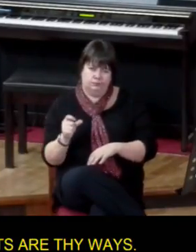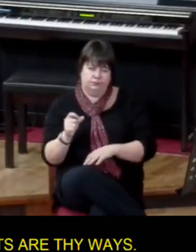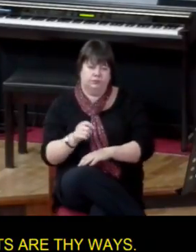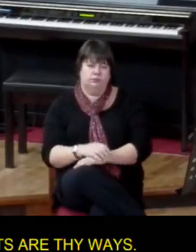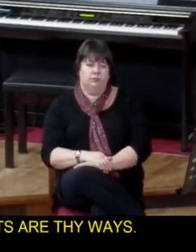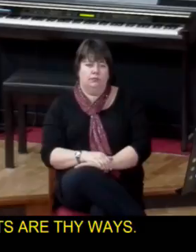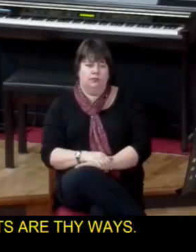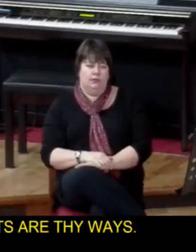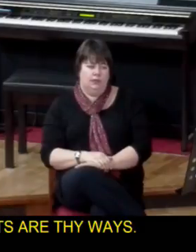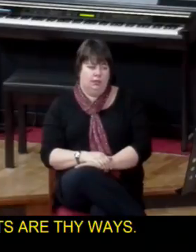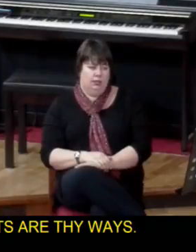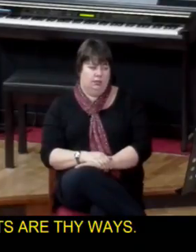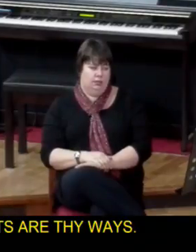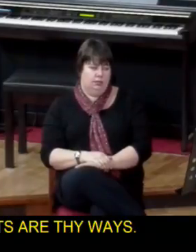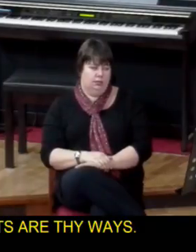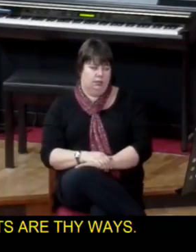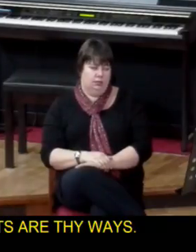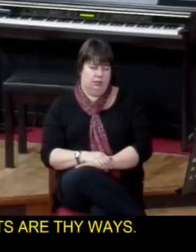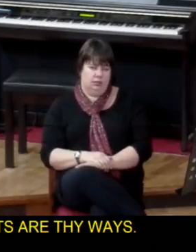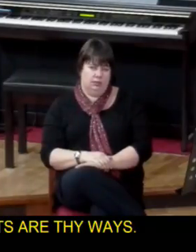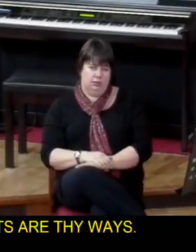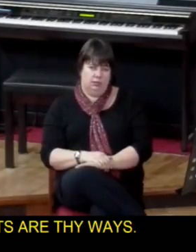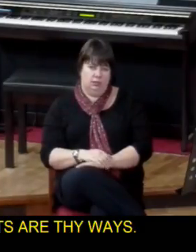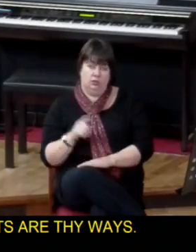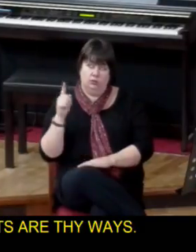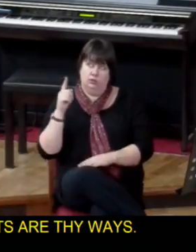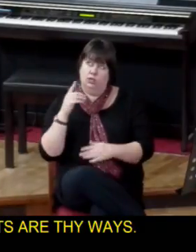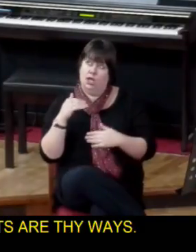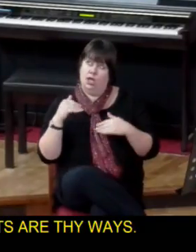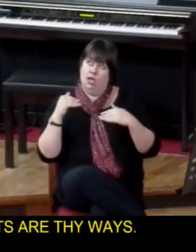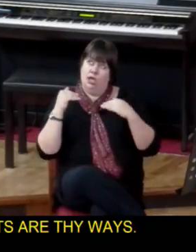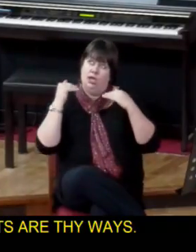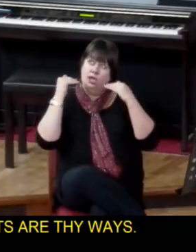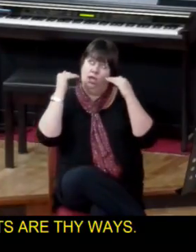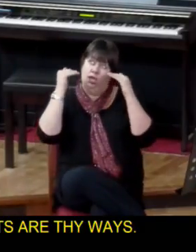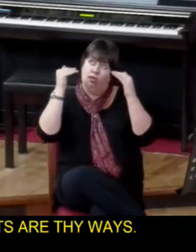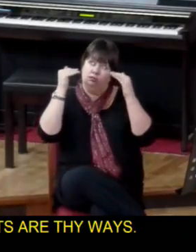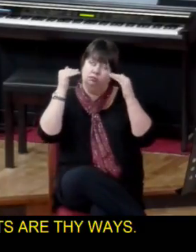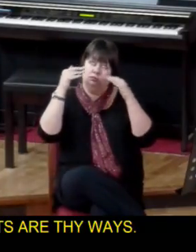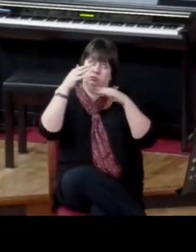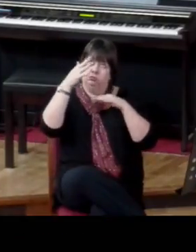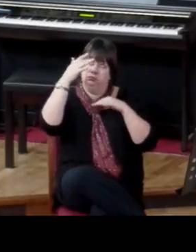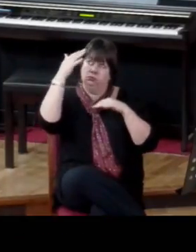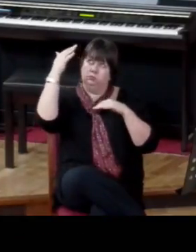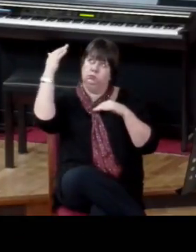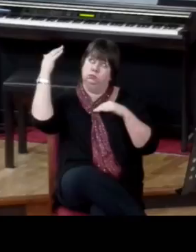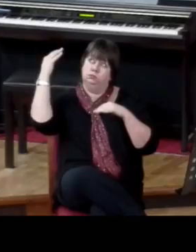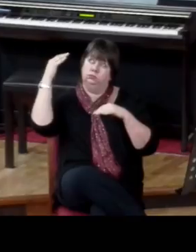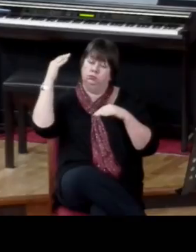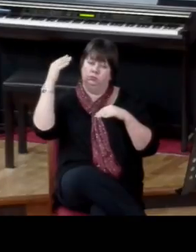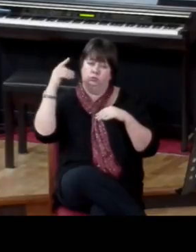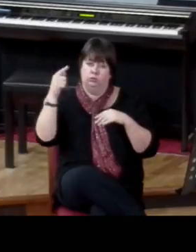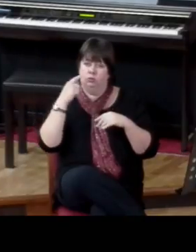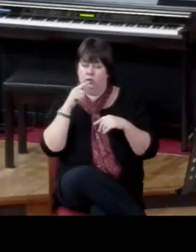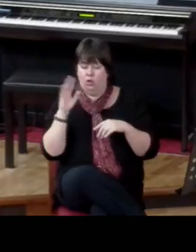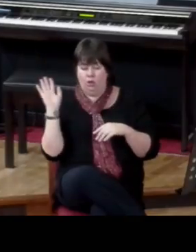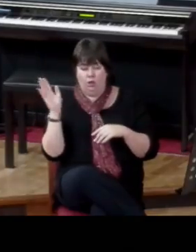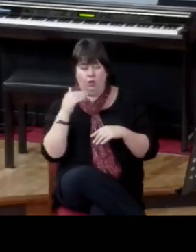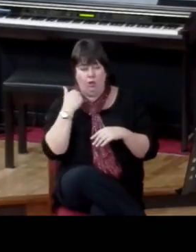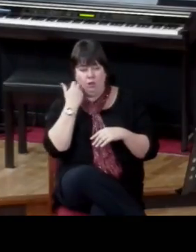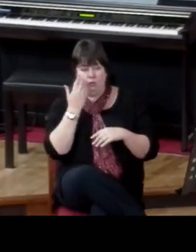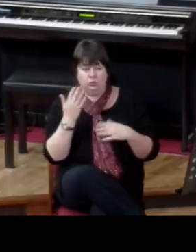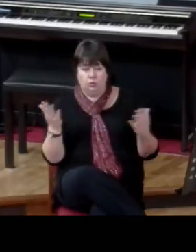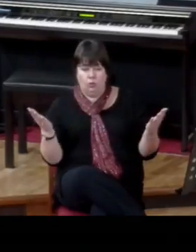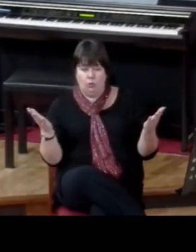And yet, exalted as you are, high above the heavens, you always offer a warm welcome to